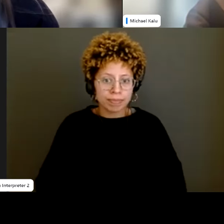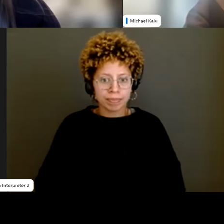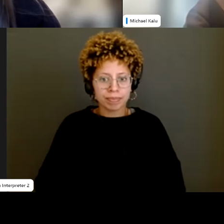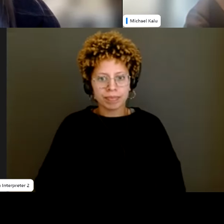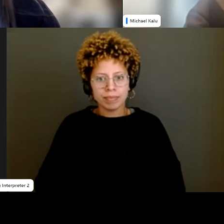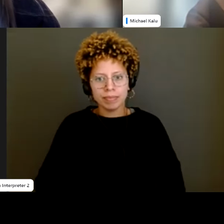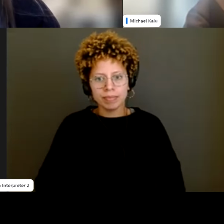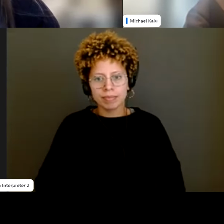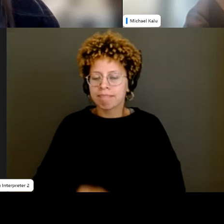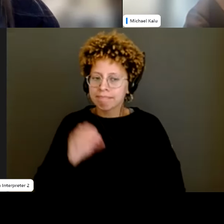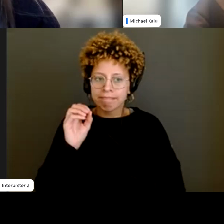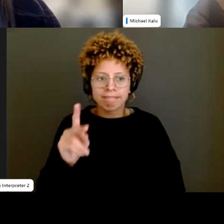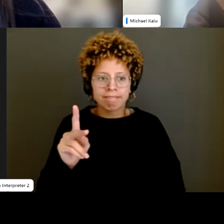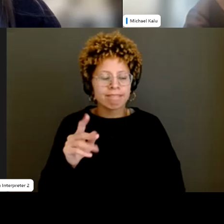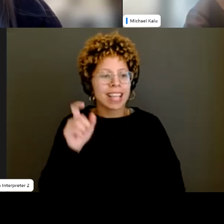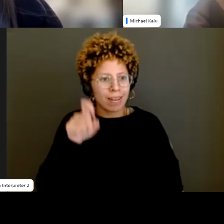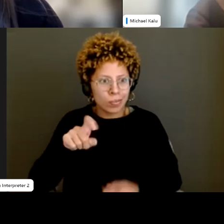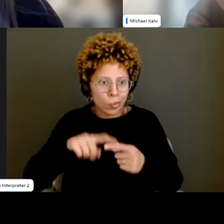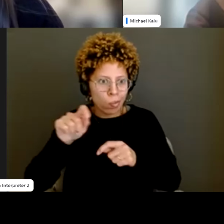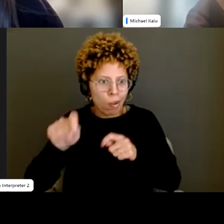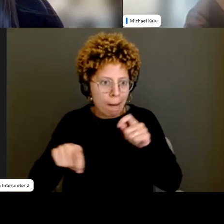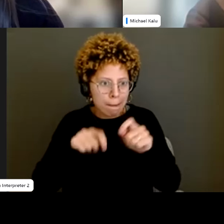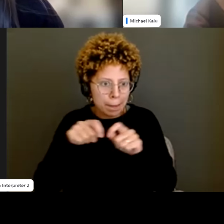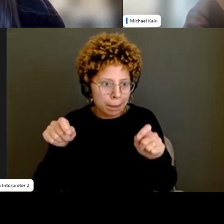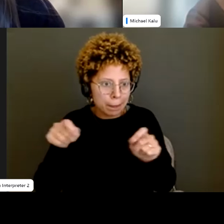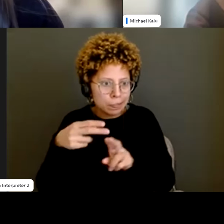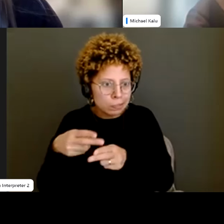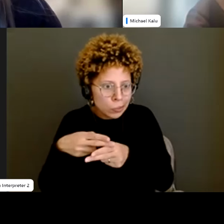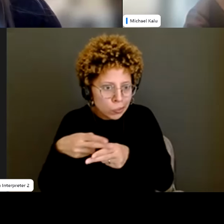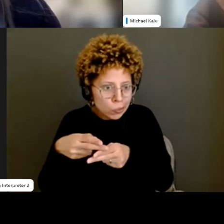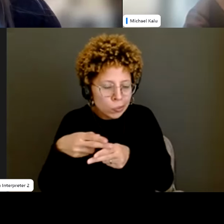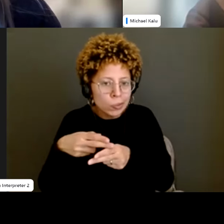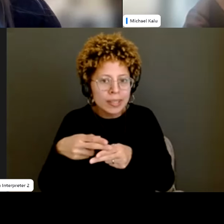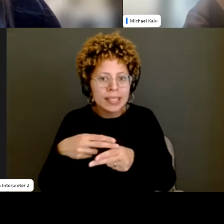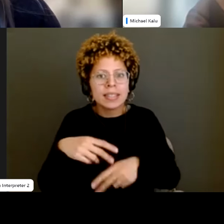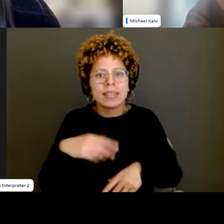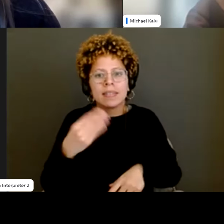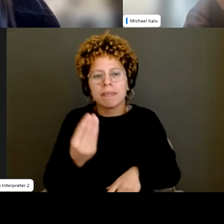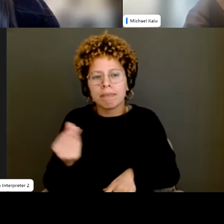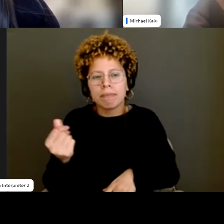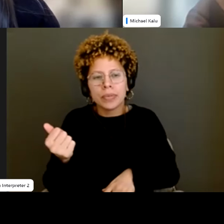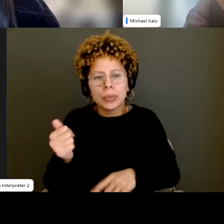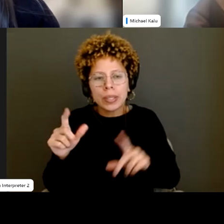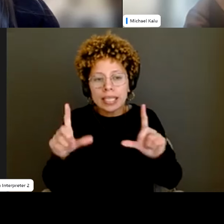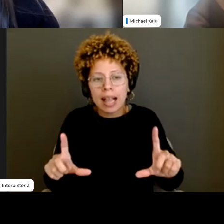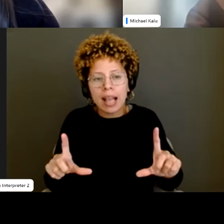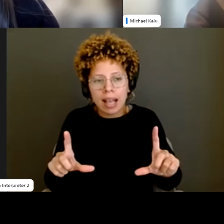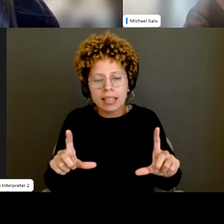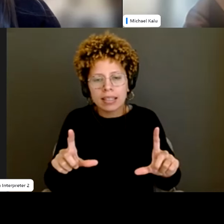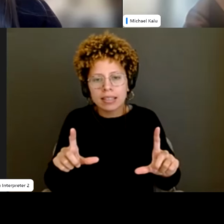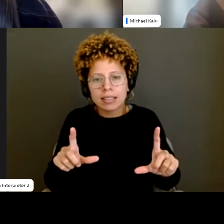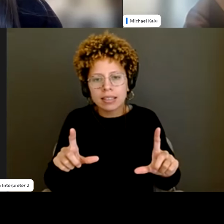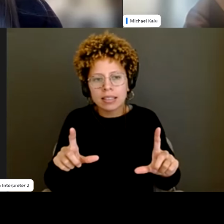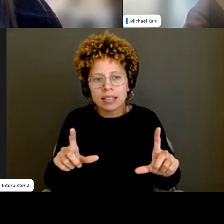just have to wrap up. I just have a few other slides to just